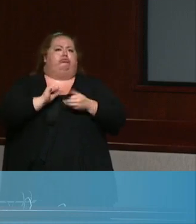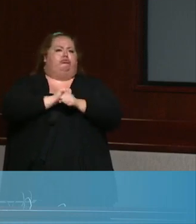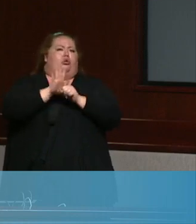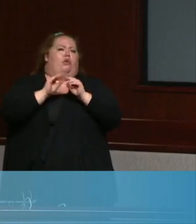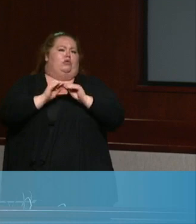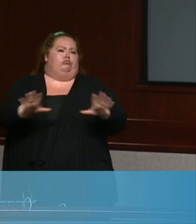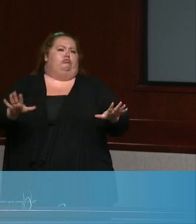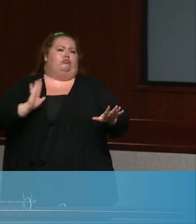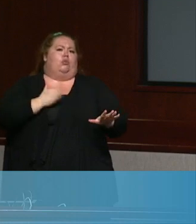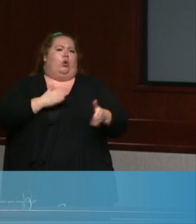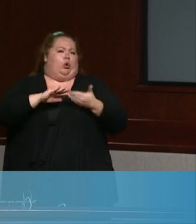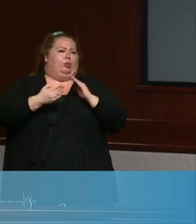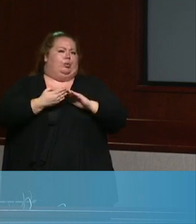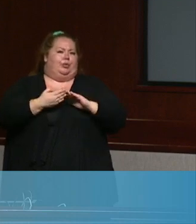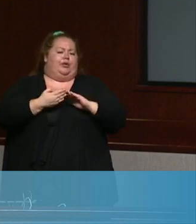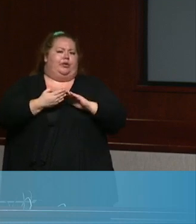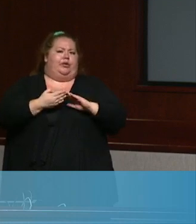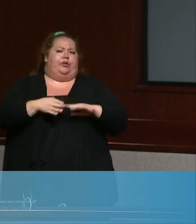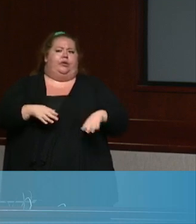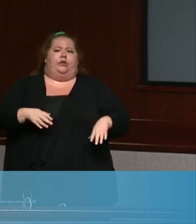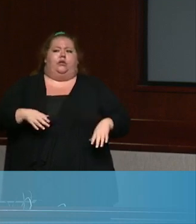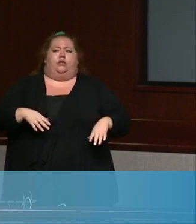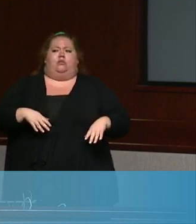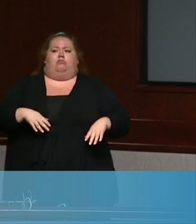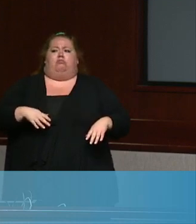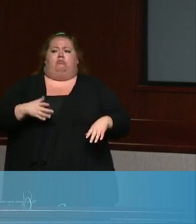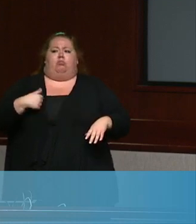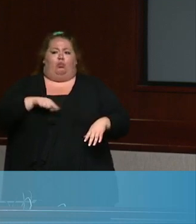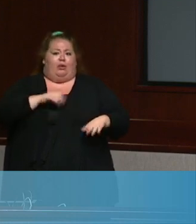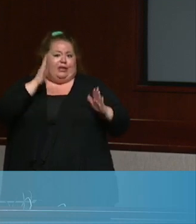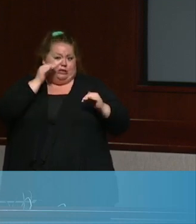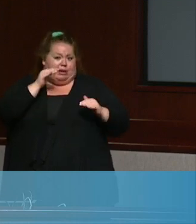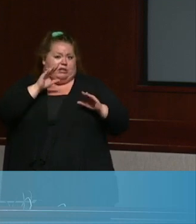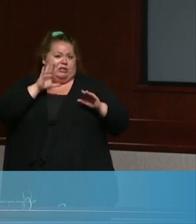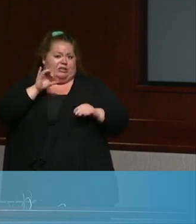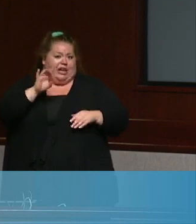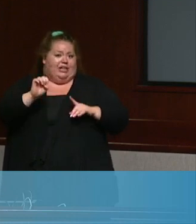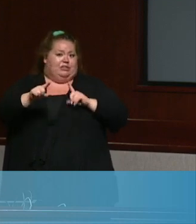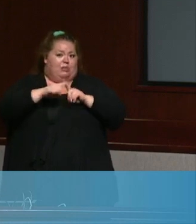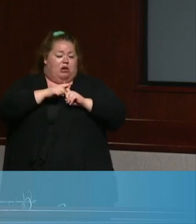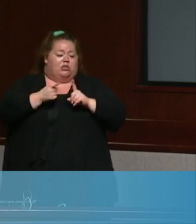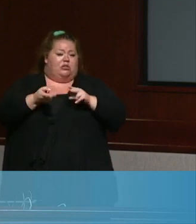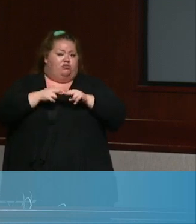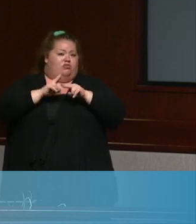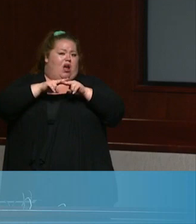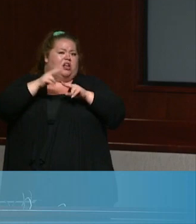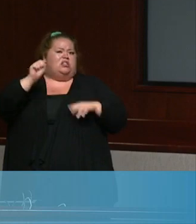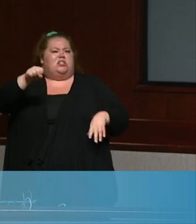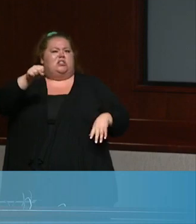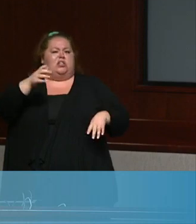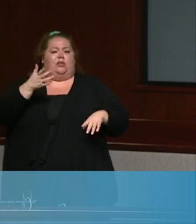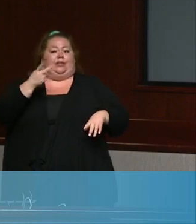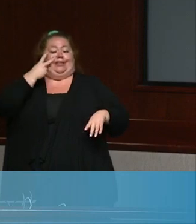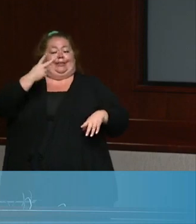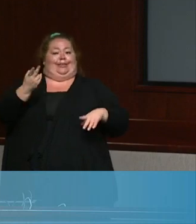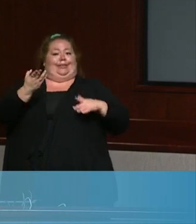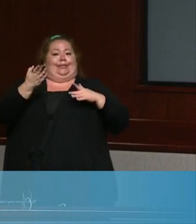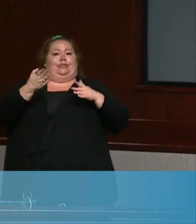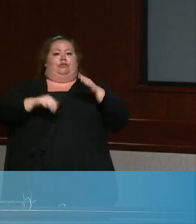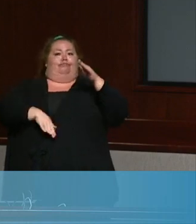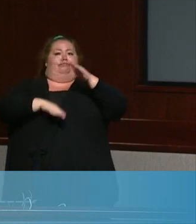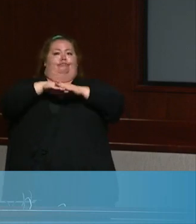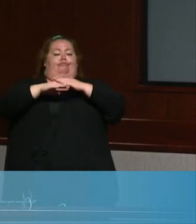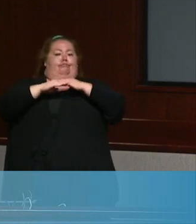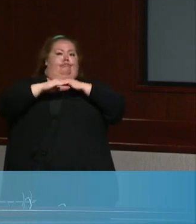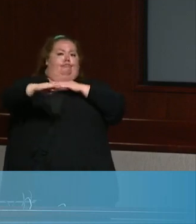our community. And so we do expect cases to continue to rise. We haven't seen it plateau here locally, but